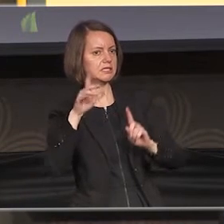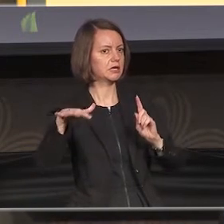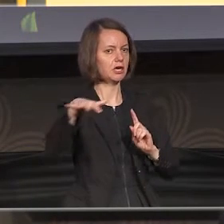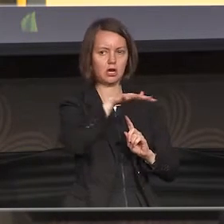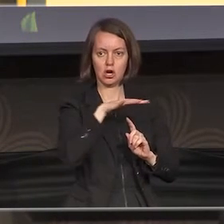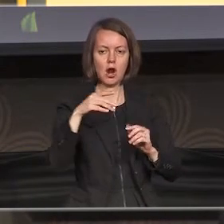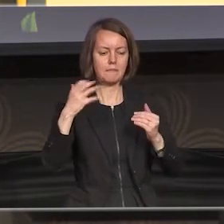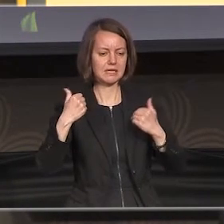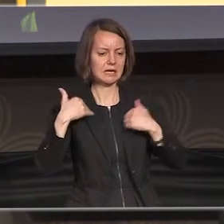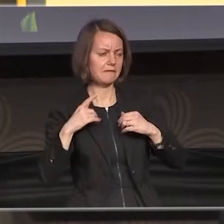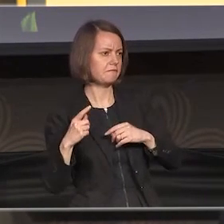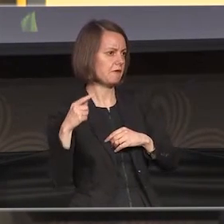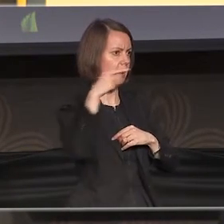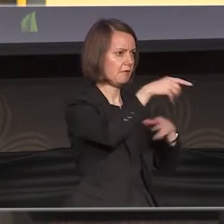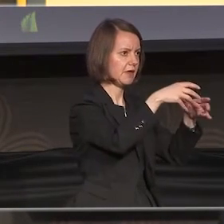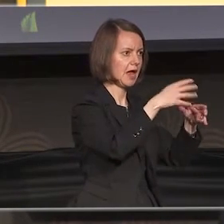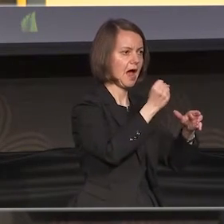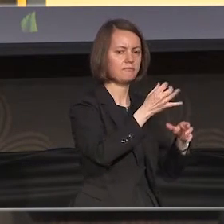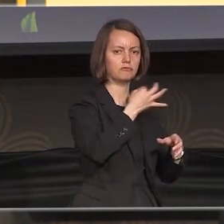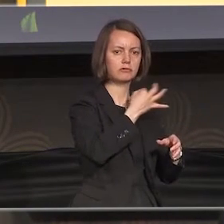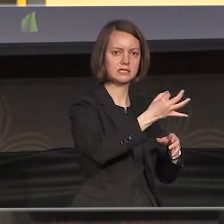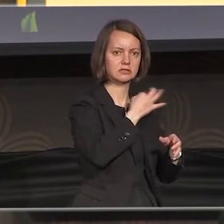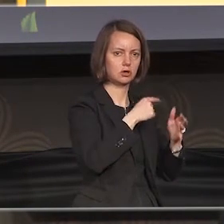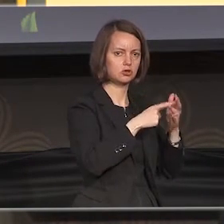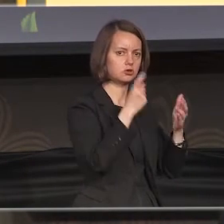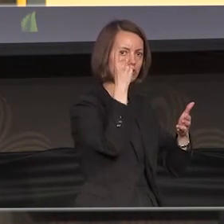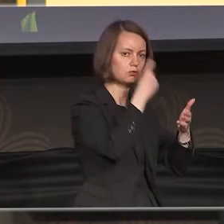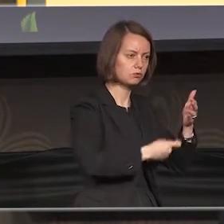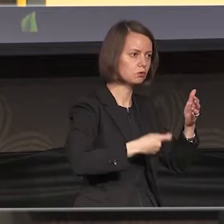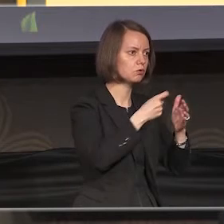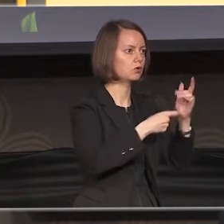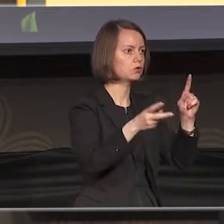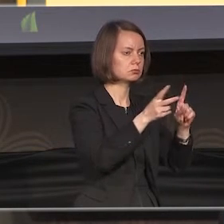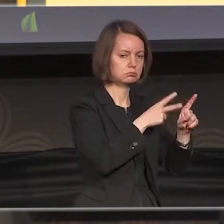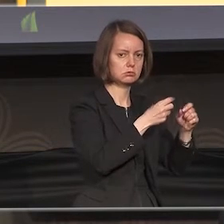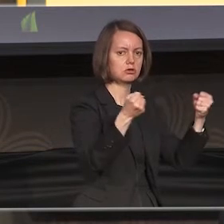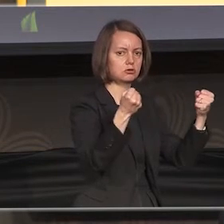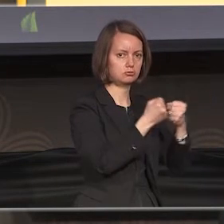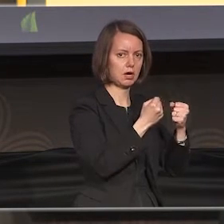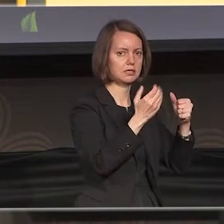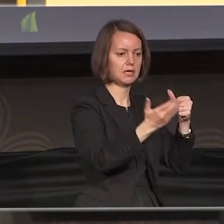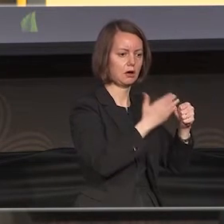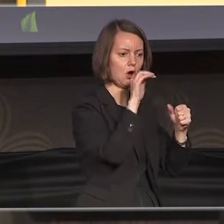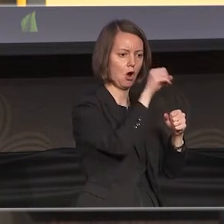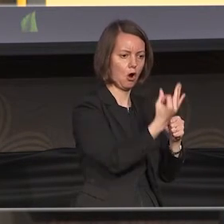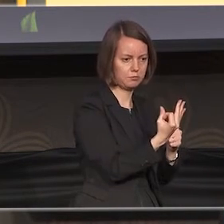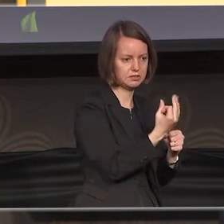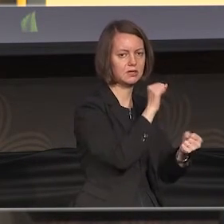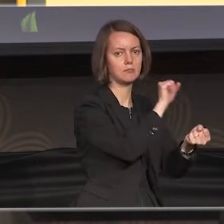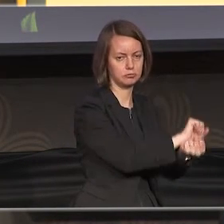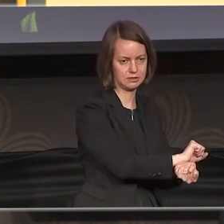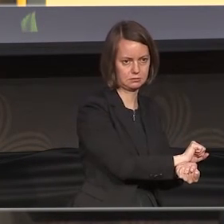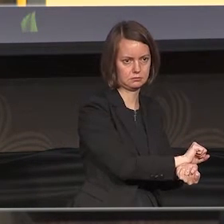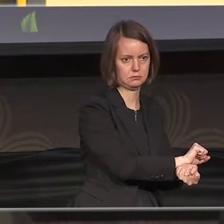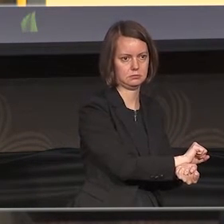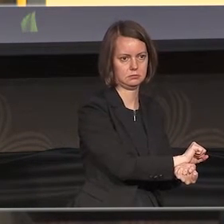poverty, homelessness, imprisonment and death by drugs and alcohol. These are precisely the kind